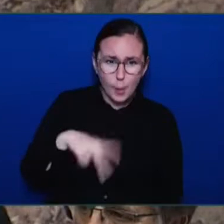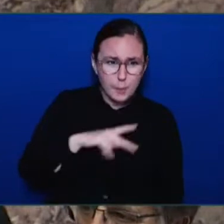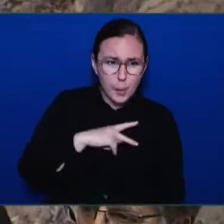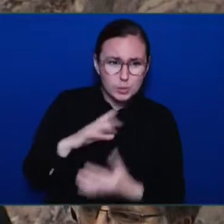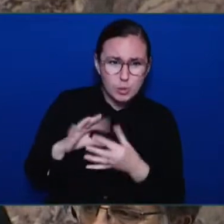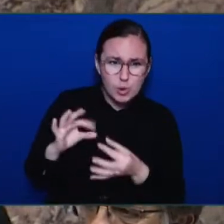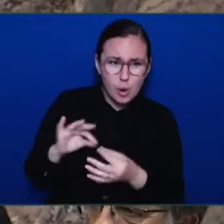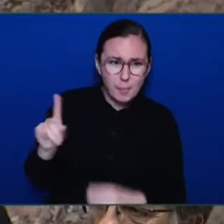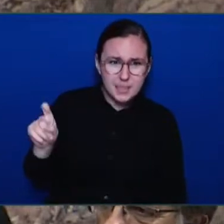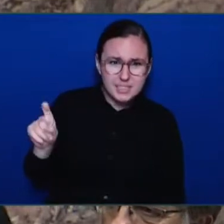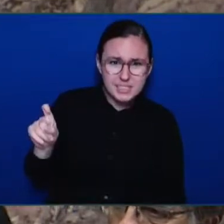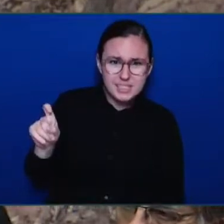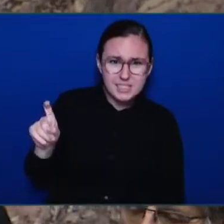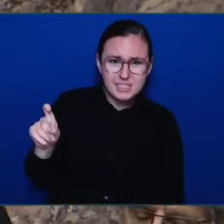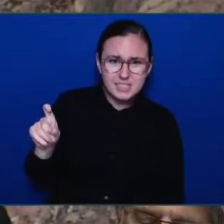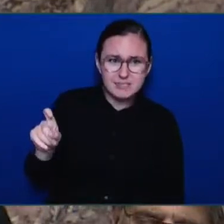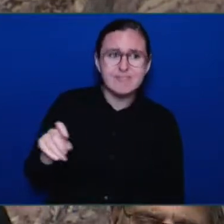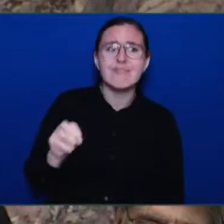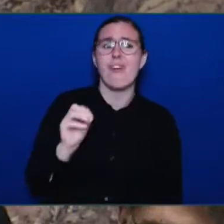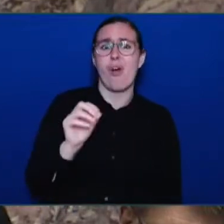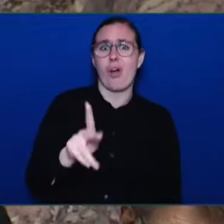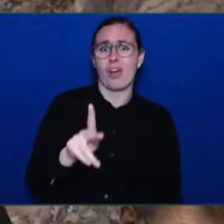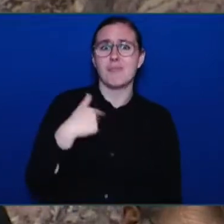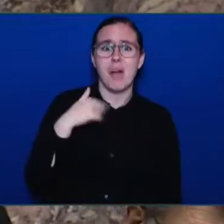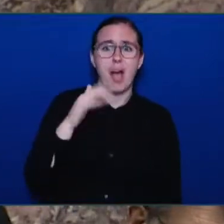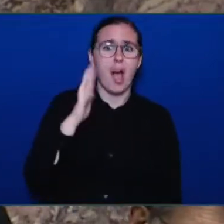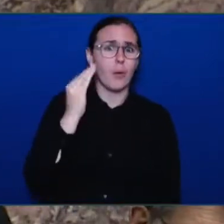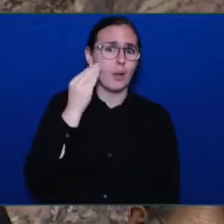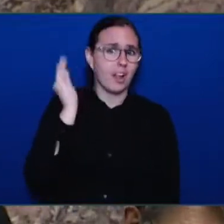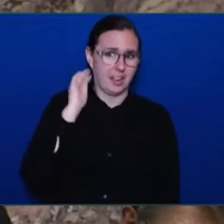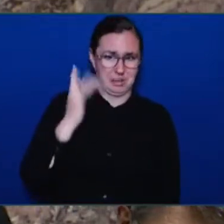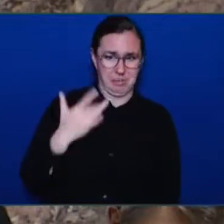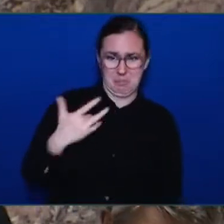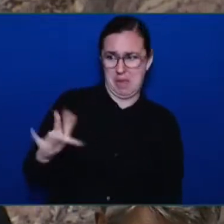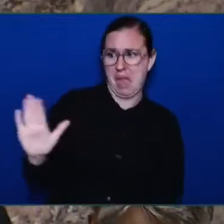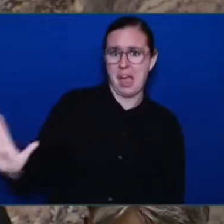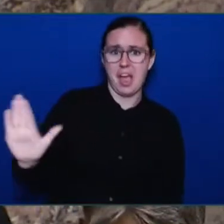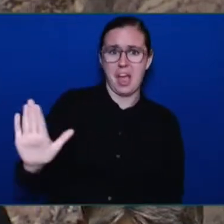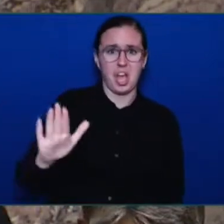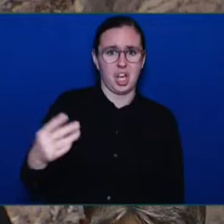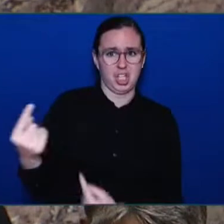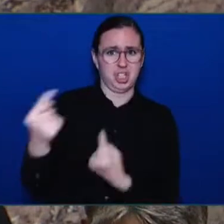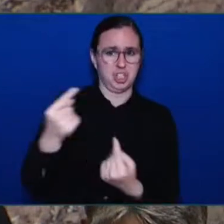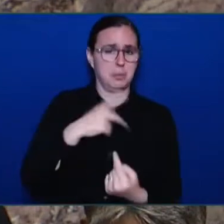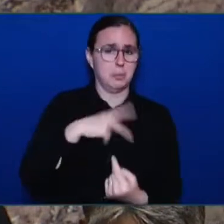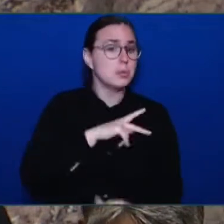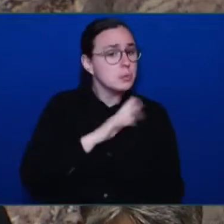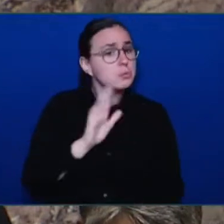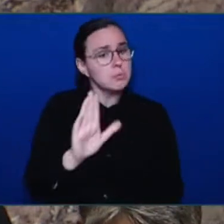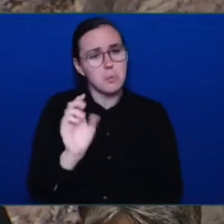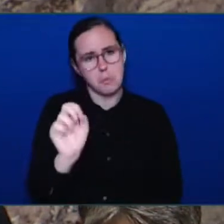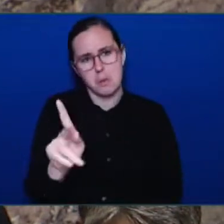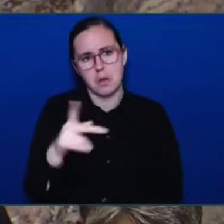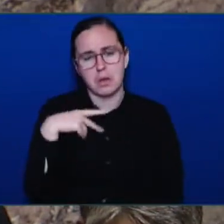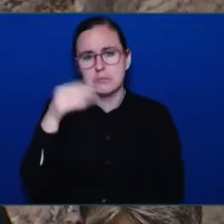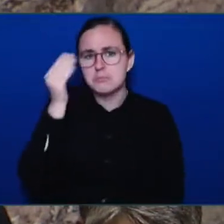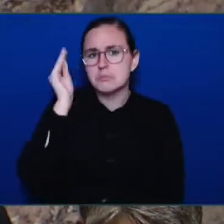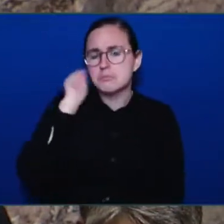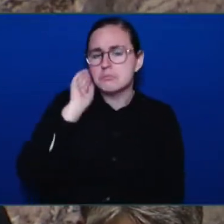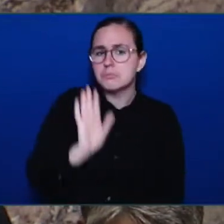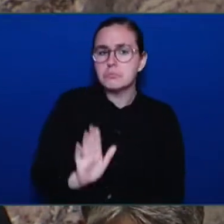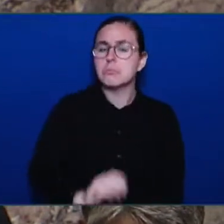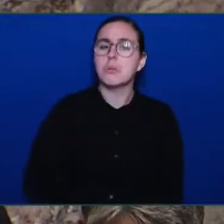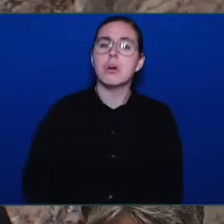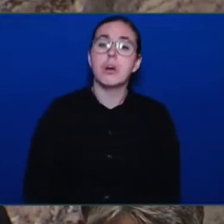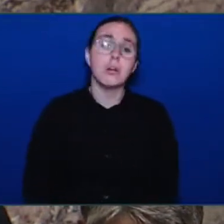Yeah. Continue. Thank you, Mr. Speaker. Well, I'll make it simple. Back to the housing minister.